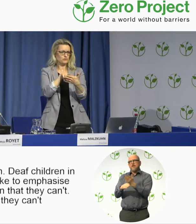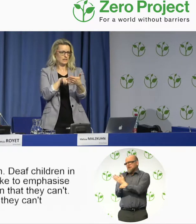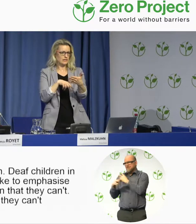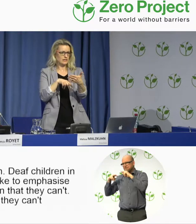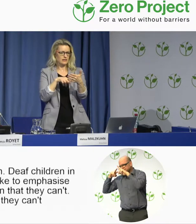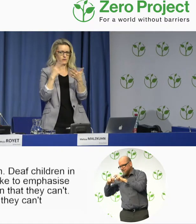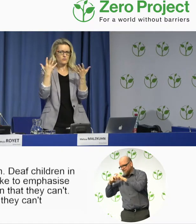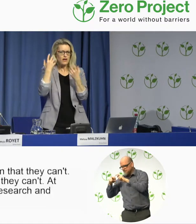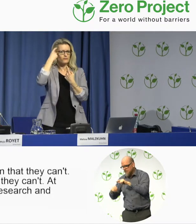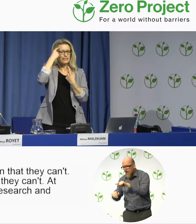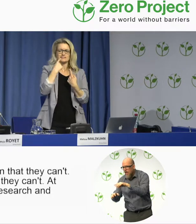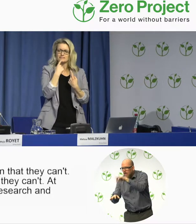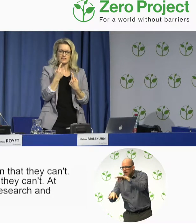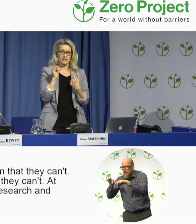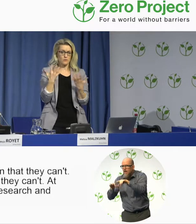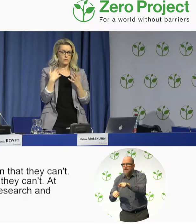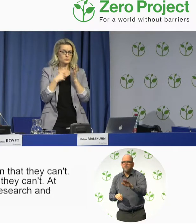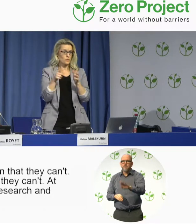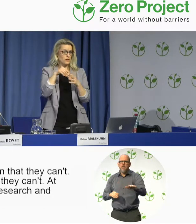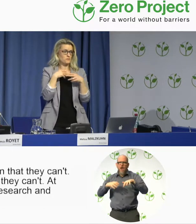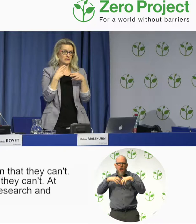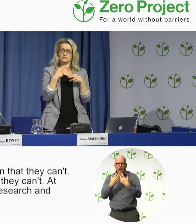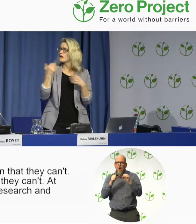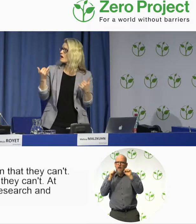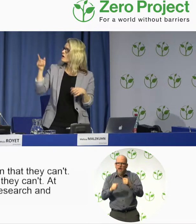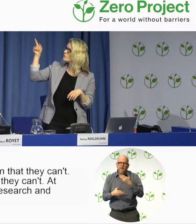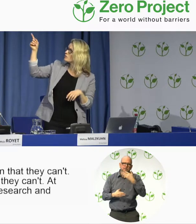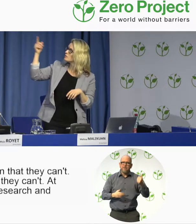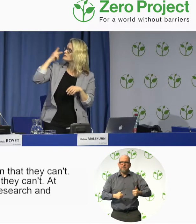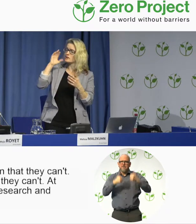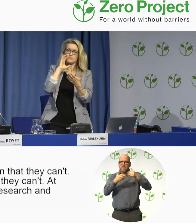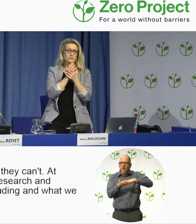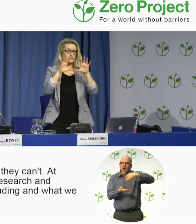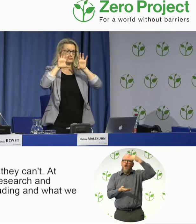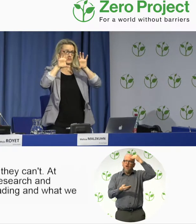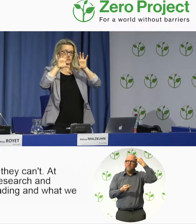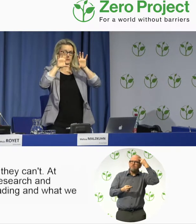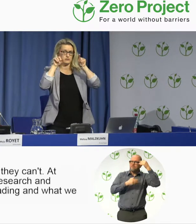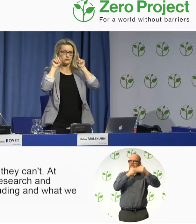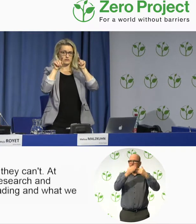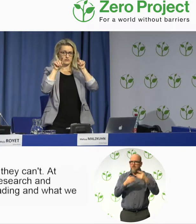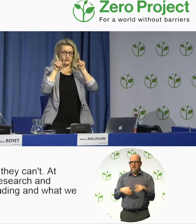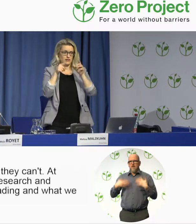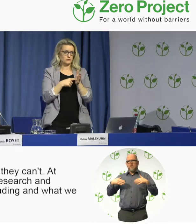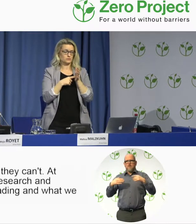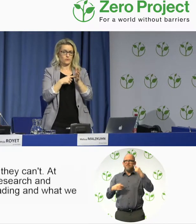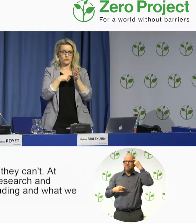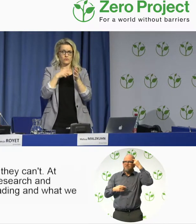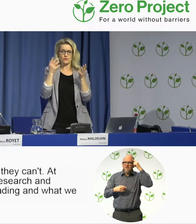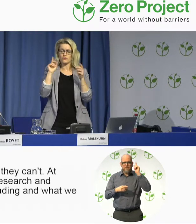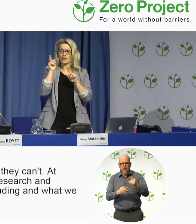and findings around the importance of children's reading. And what we know from the brain, as you can see on my slide